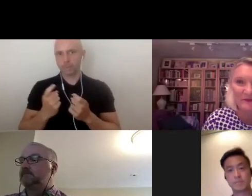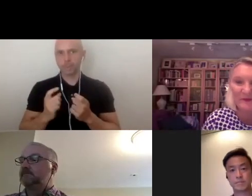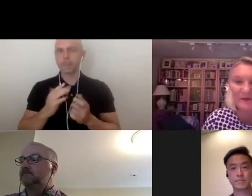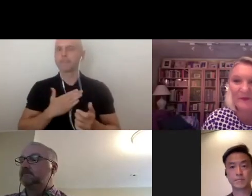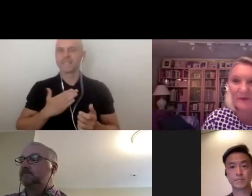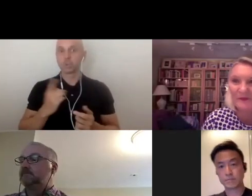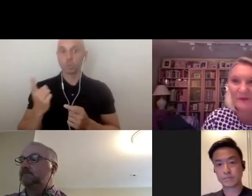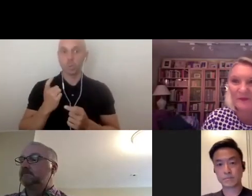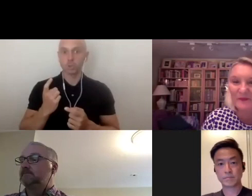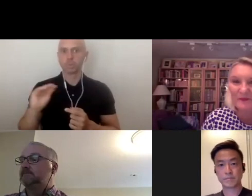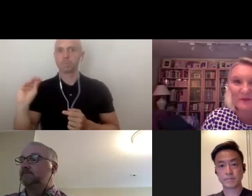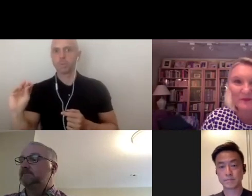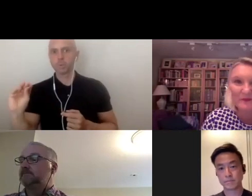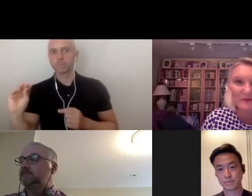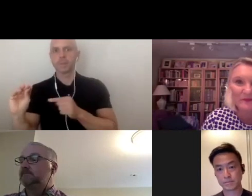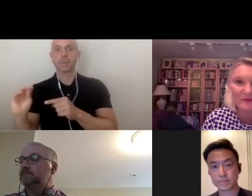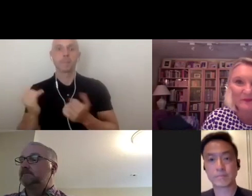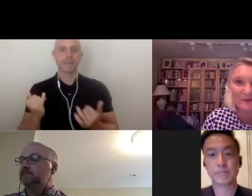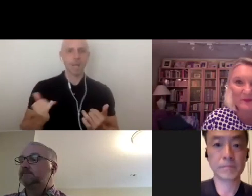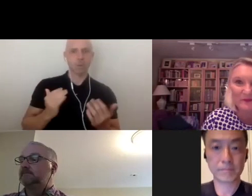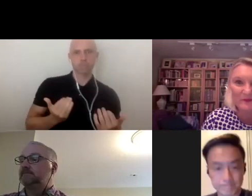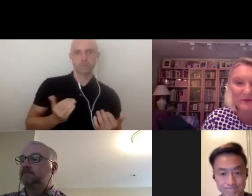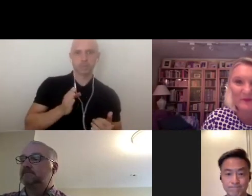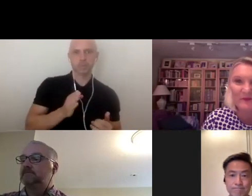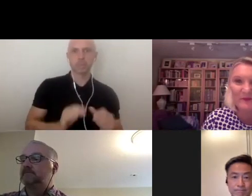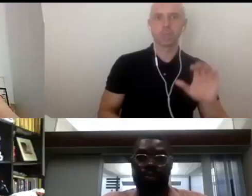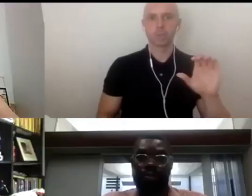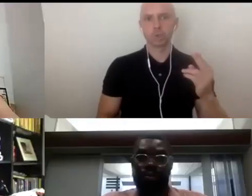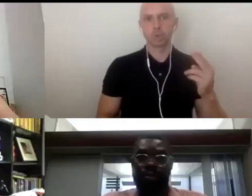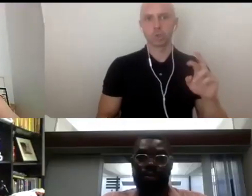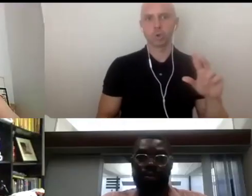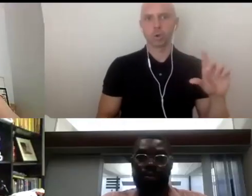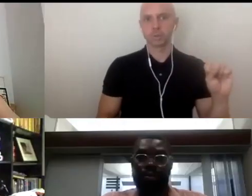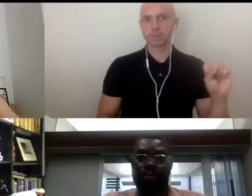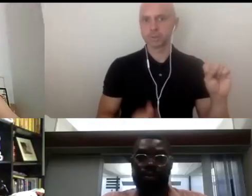those. But now I am happy to welcome Charles Hong, who will ask our first question.